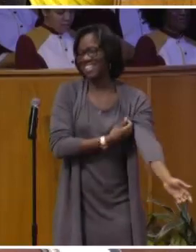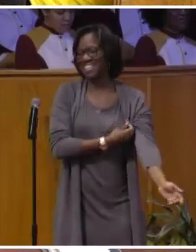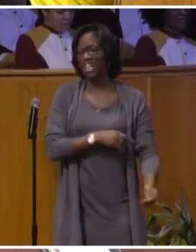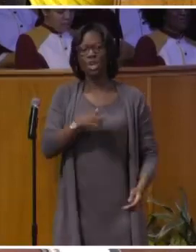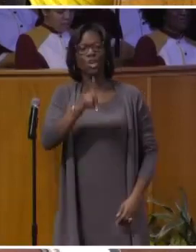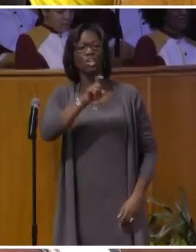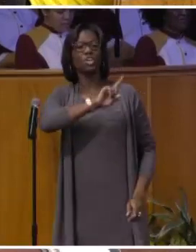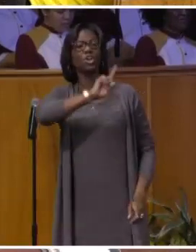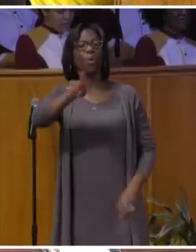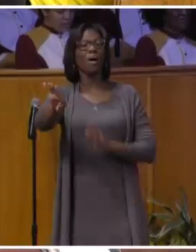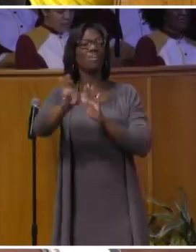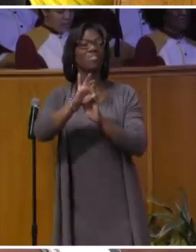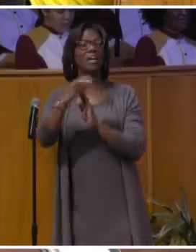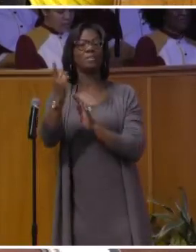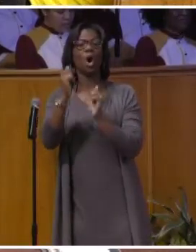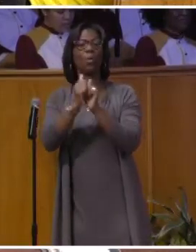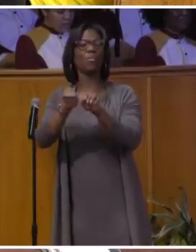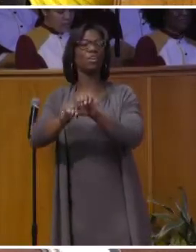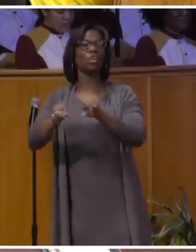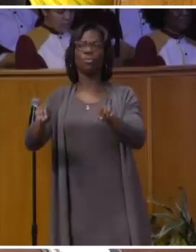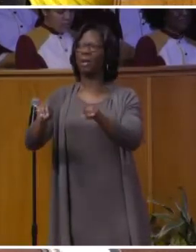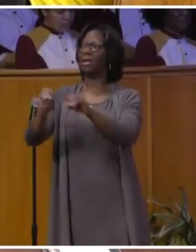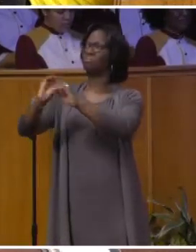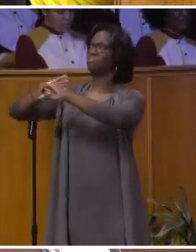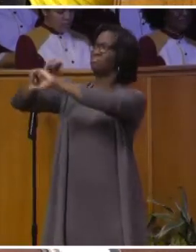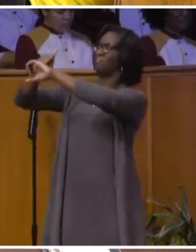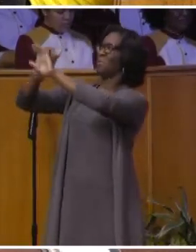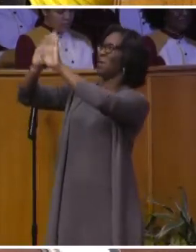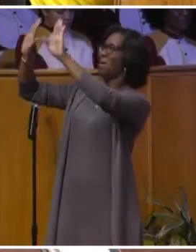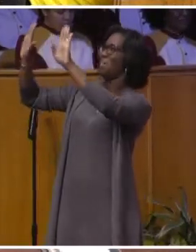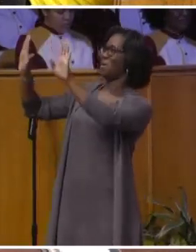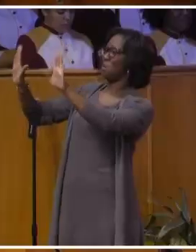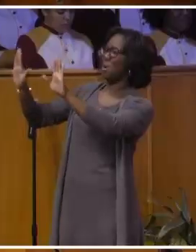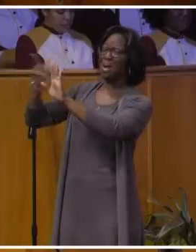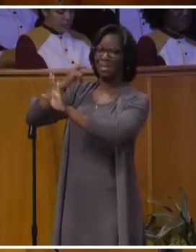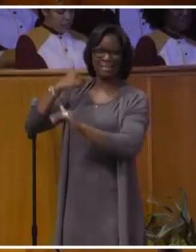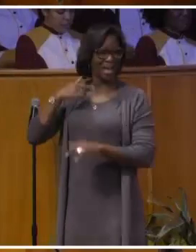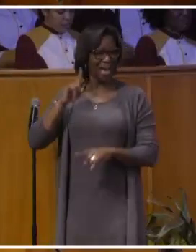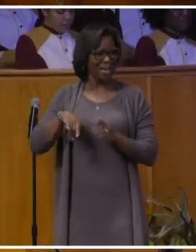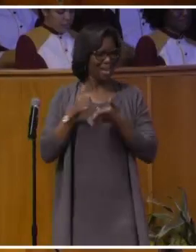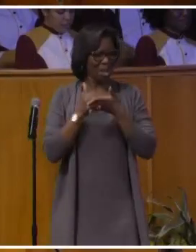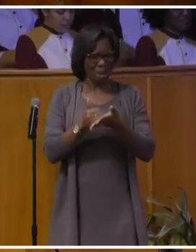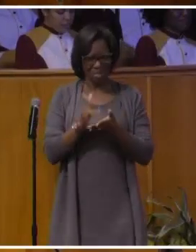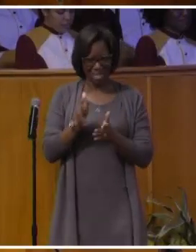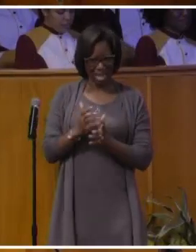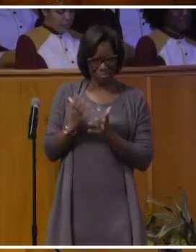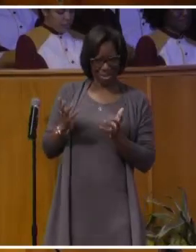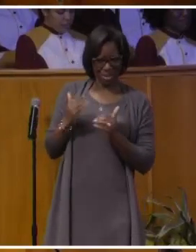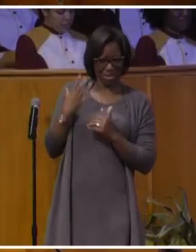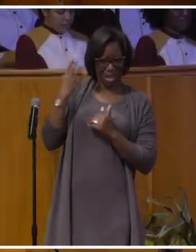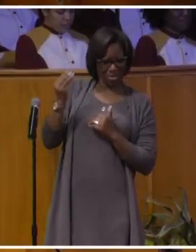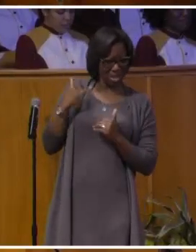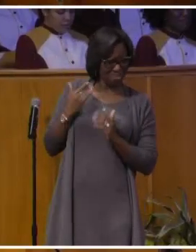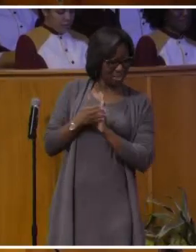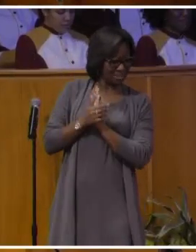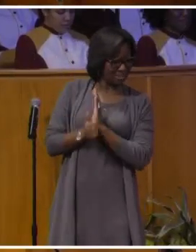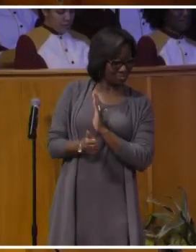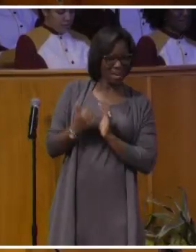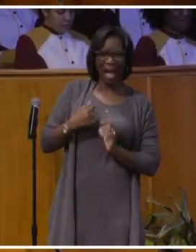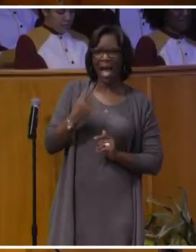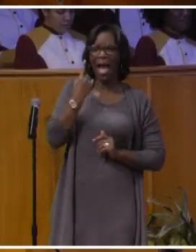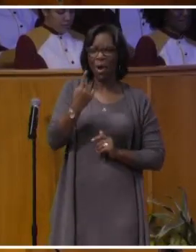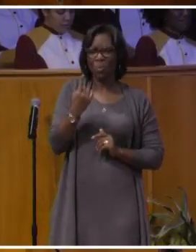You need to go find someone with a degree on the wall, because I can't help you. That's outside. I had